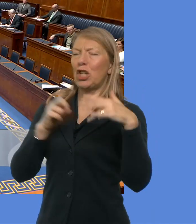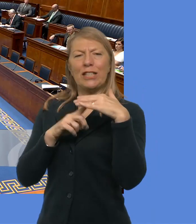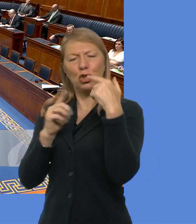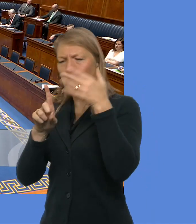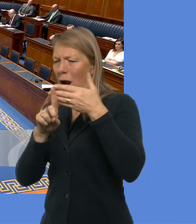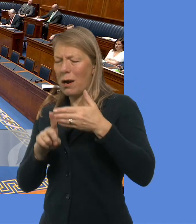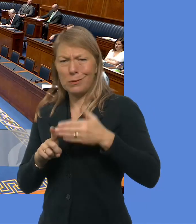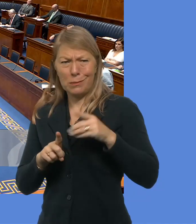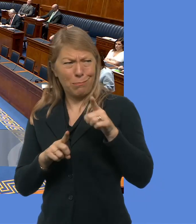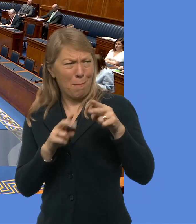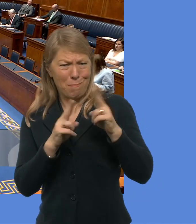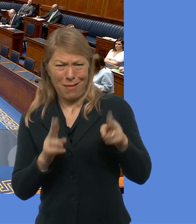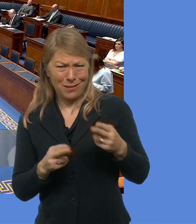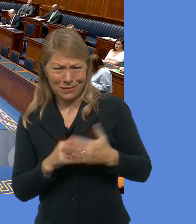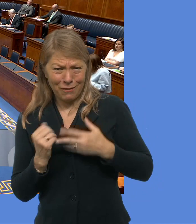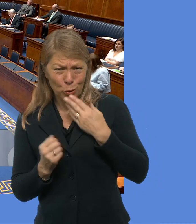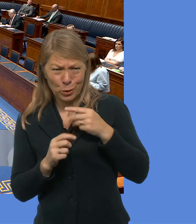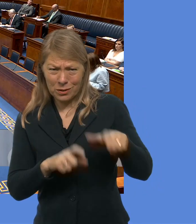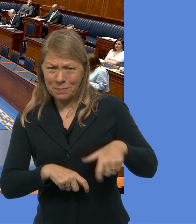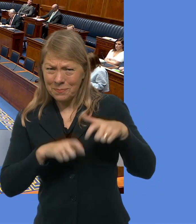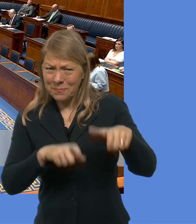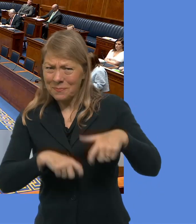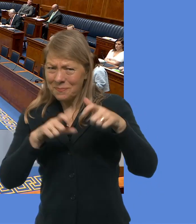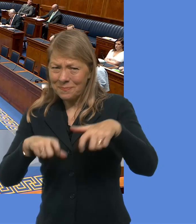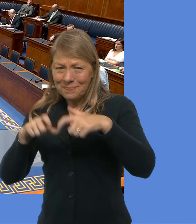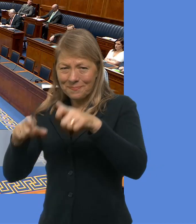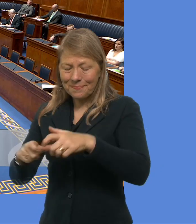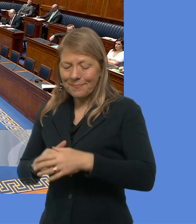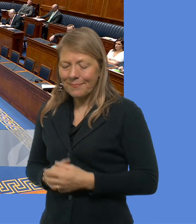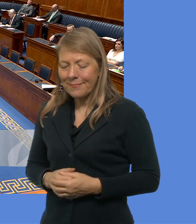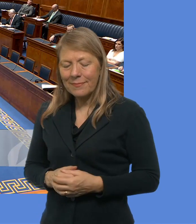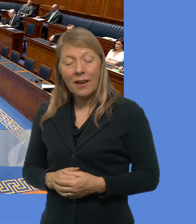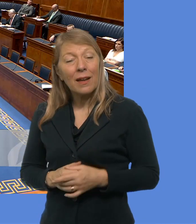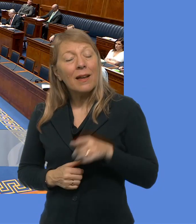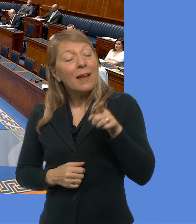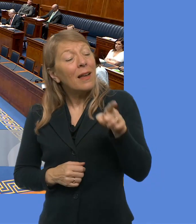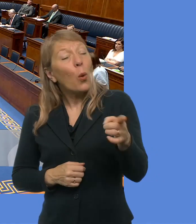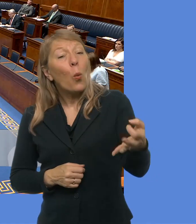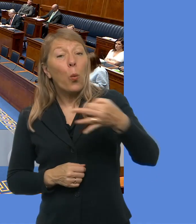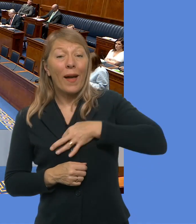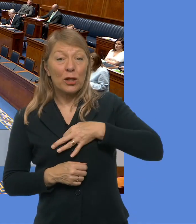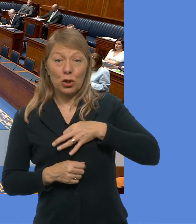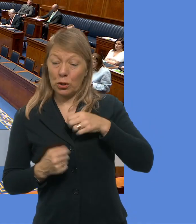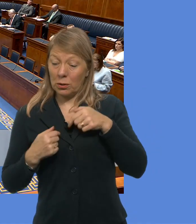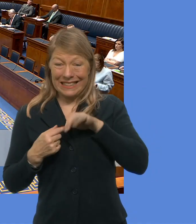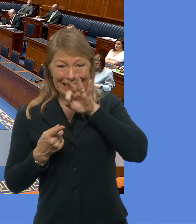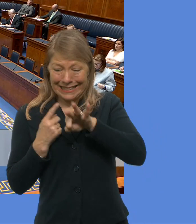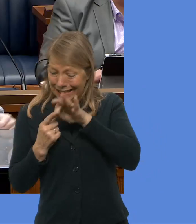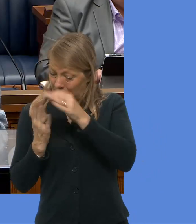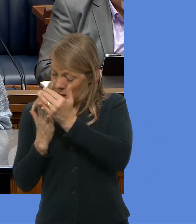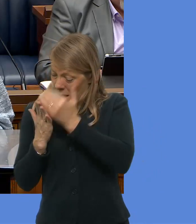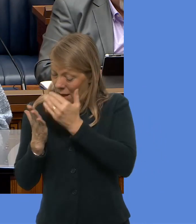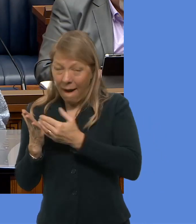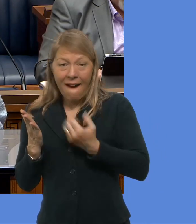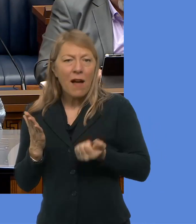Minister. I would not have the details of what the member has specifically asked in respect of